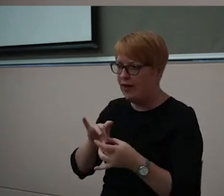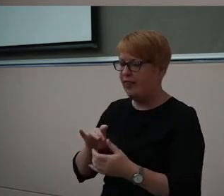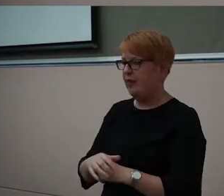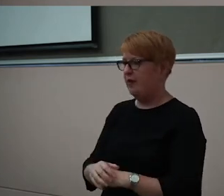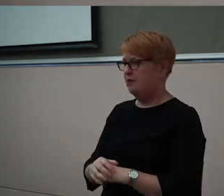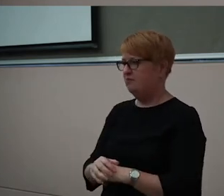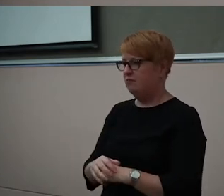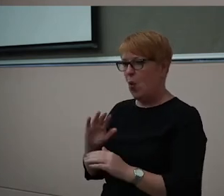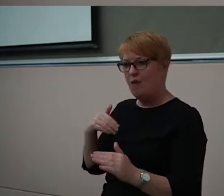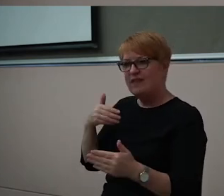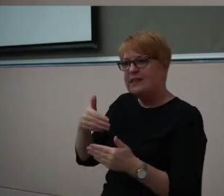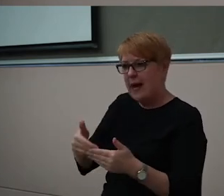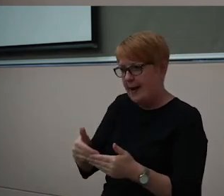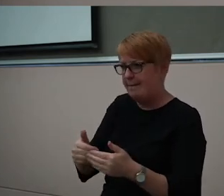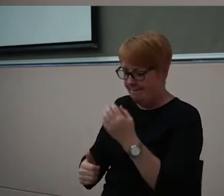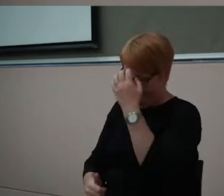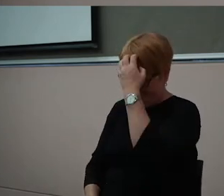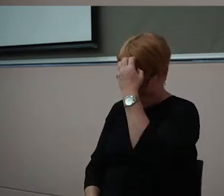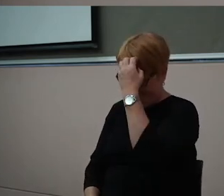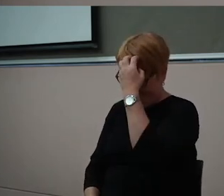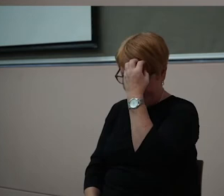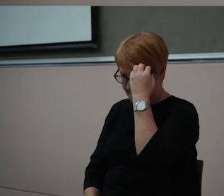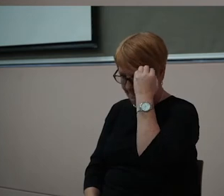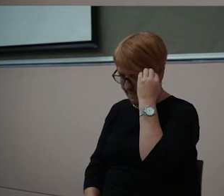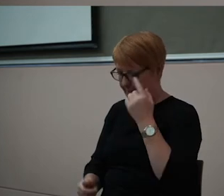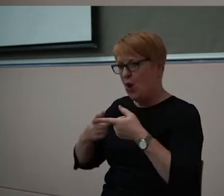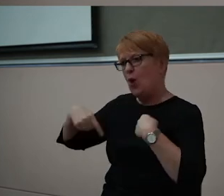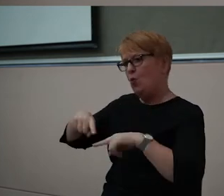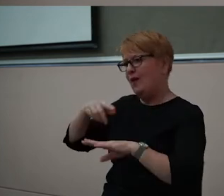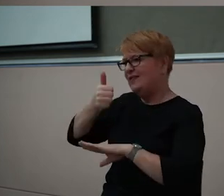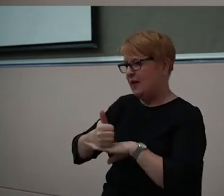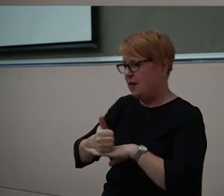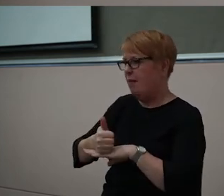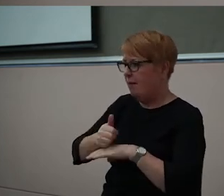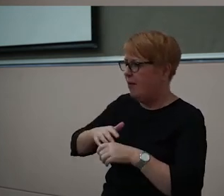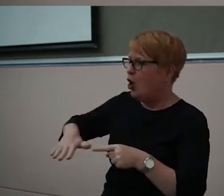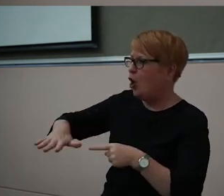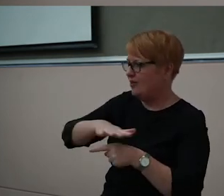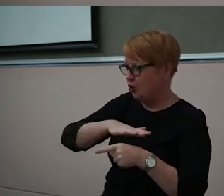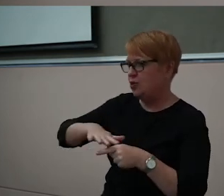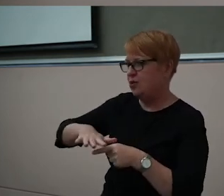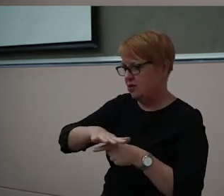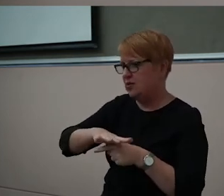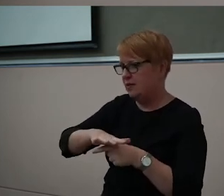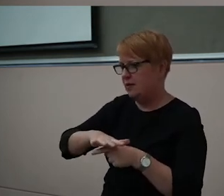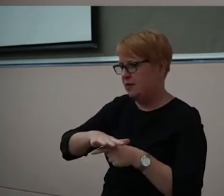like an answer to a problem. So we spoke a lot about like